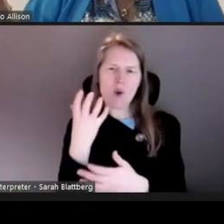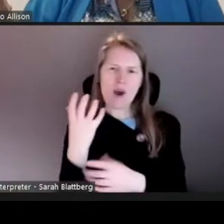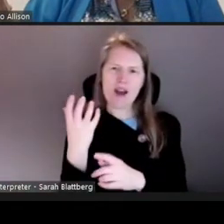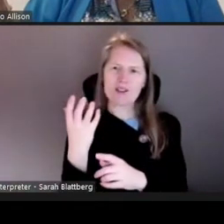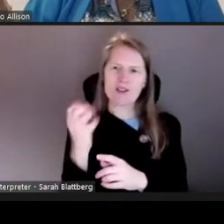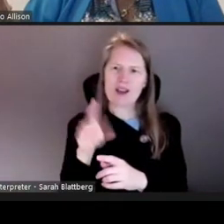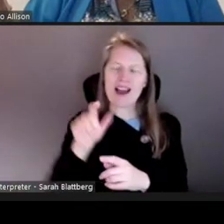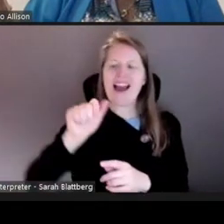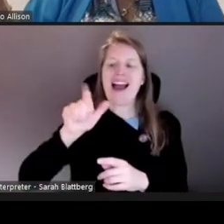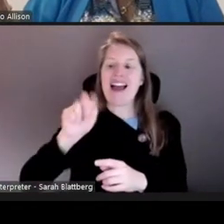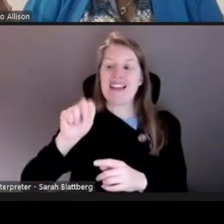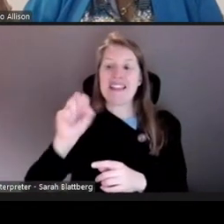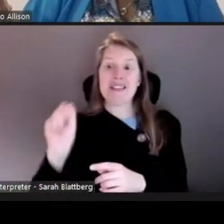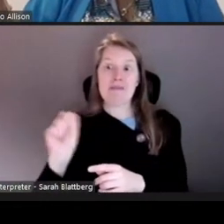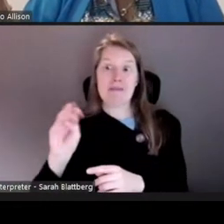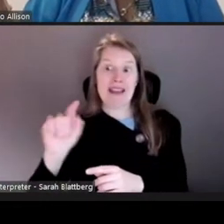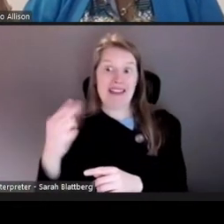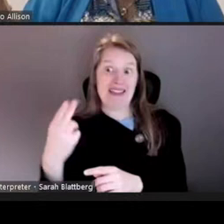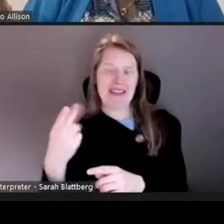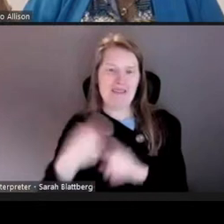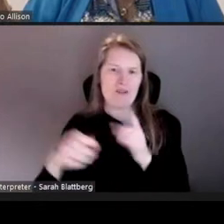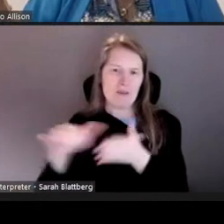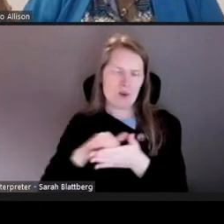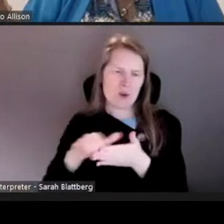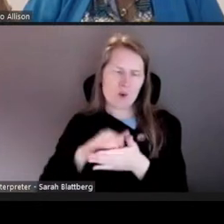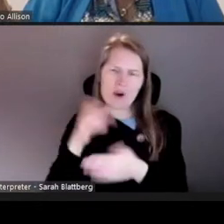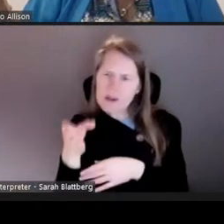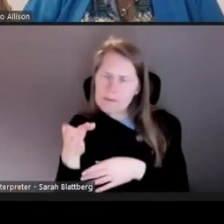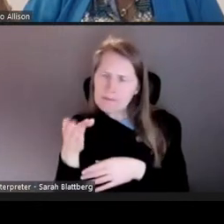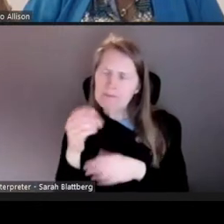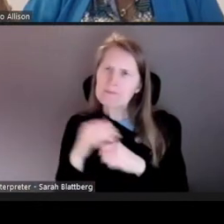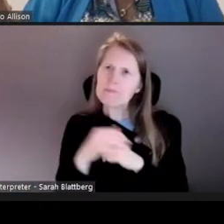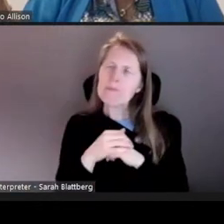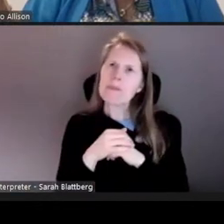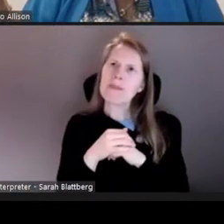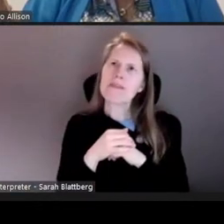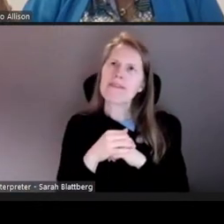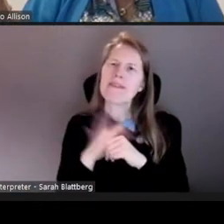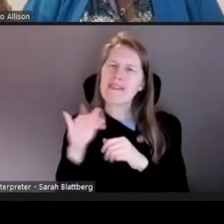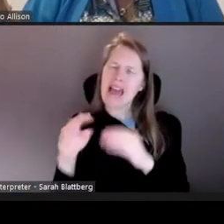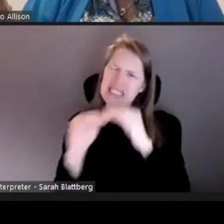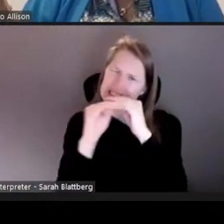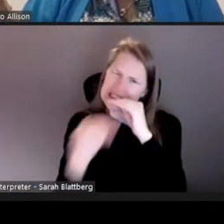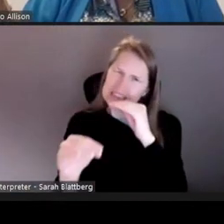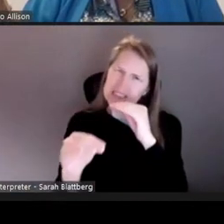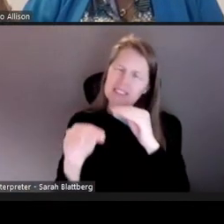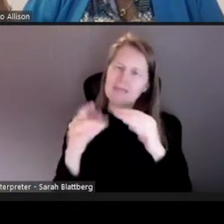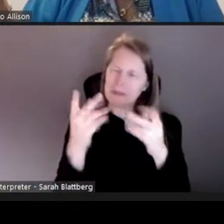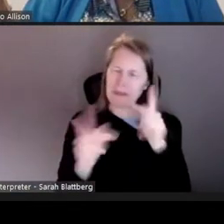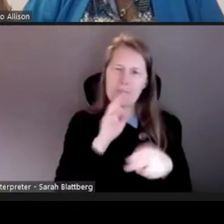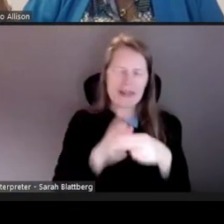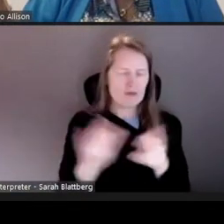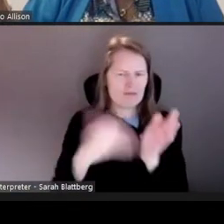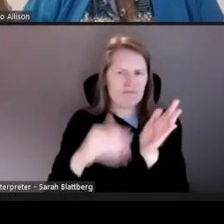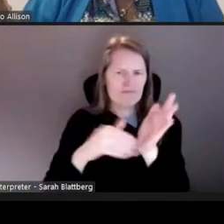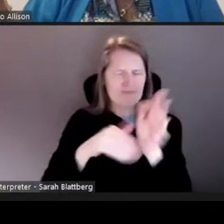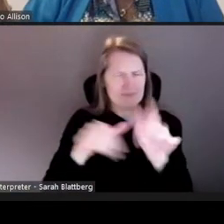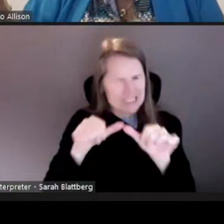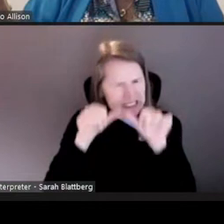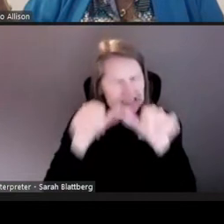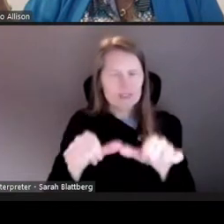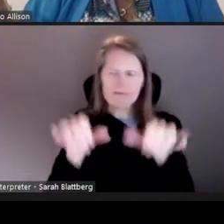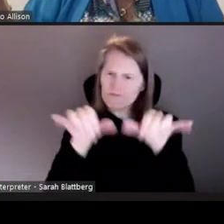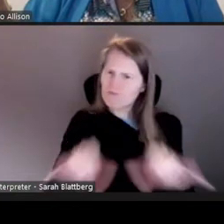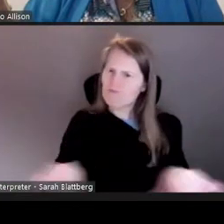Alan from Alan Smith from New York. And this idea of consistency kind of keeps coming up. And so as someone that really